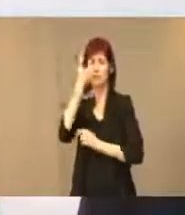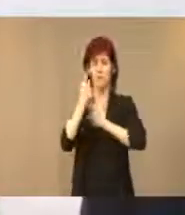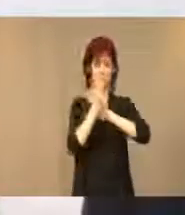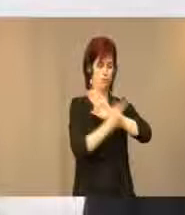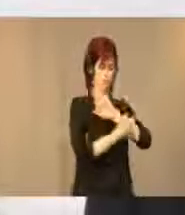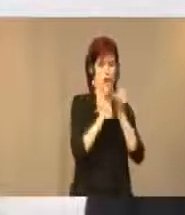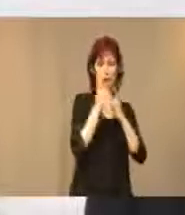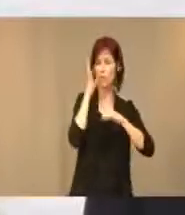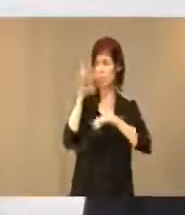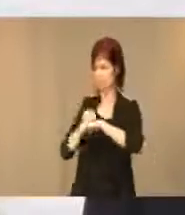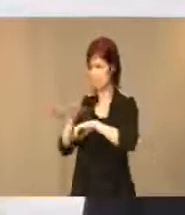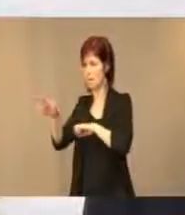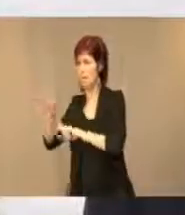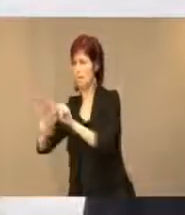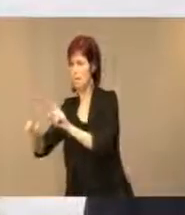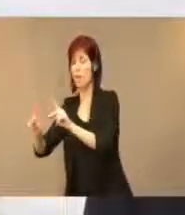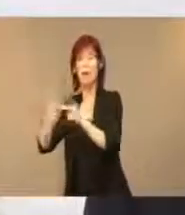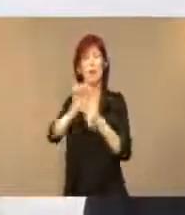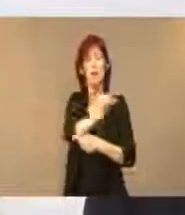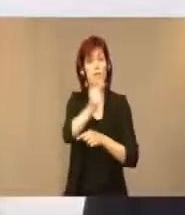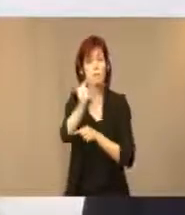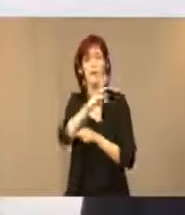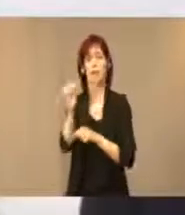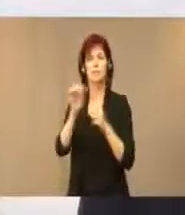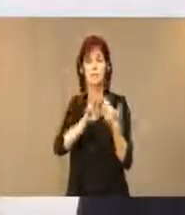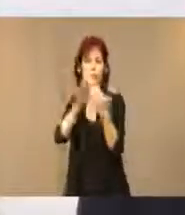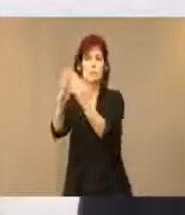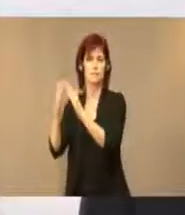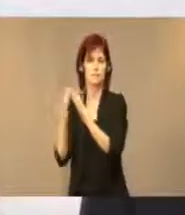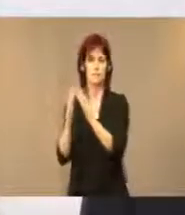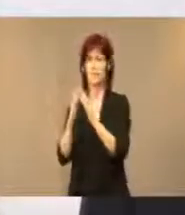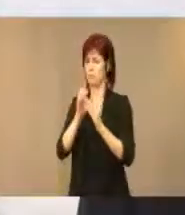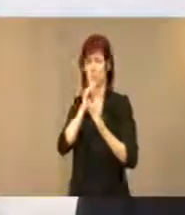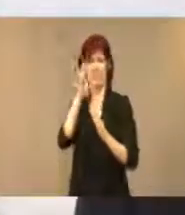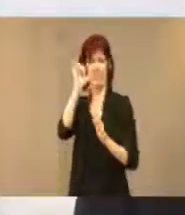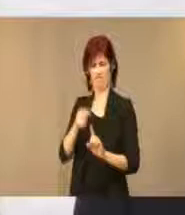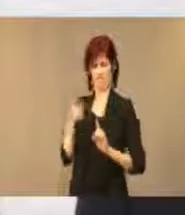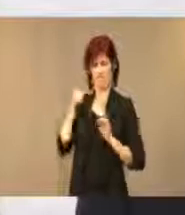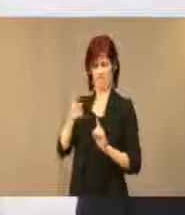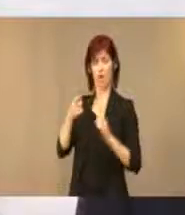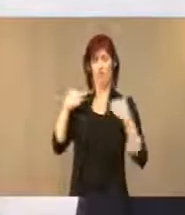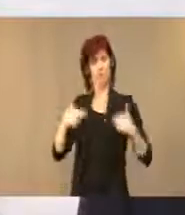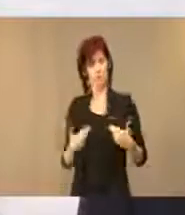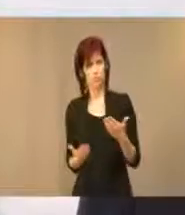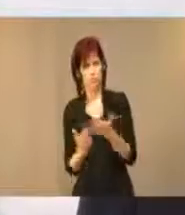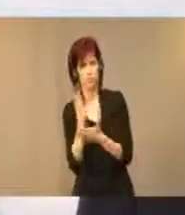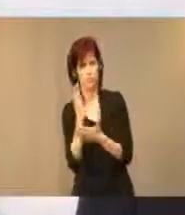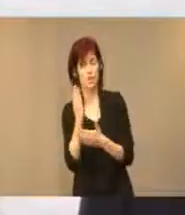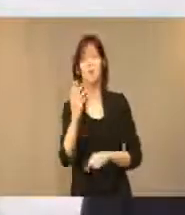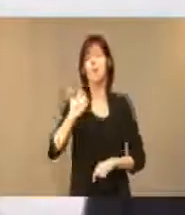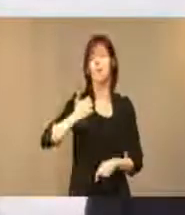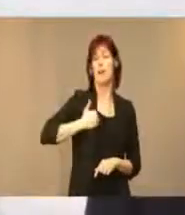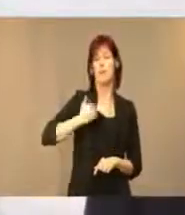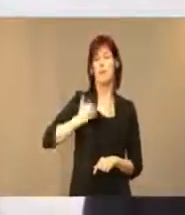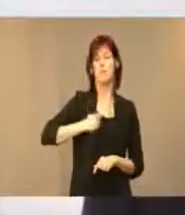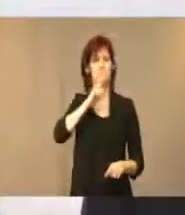has committed to implementing the United Nations Declaration on the Rights of Indigenous Peoples. This declaration calls on all states